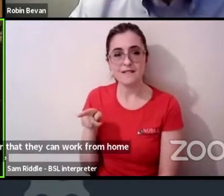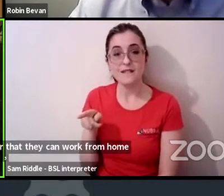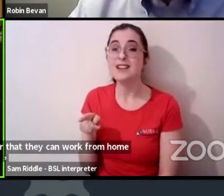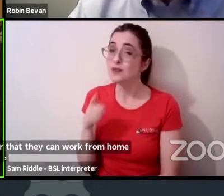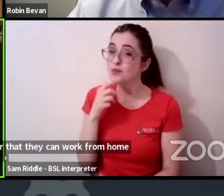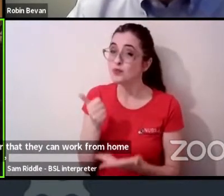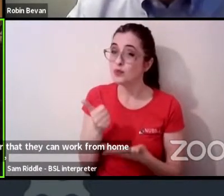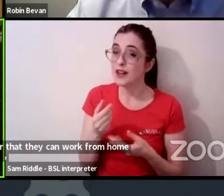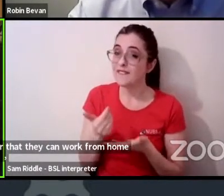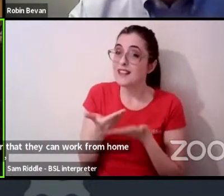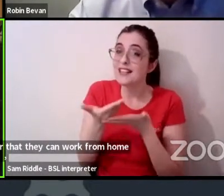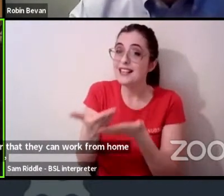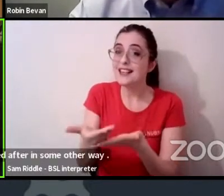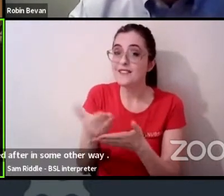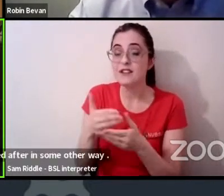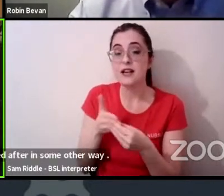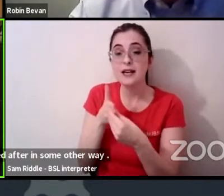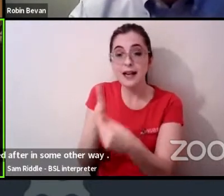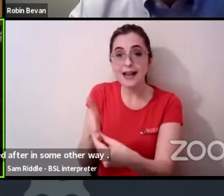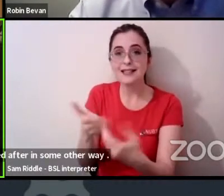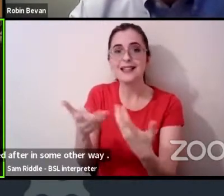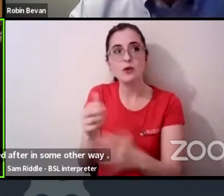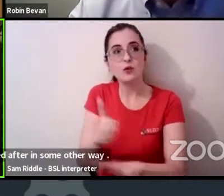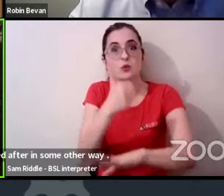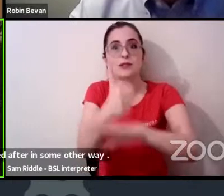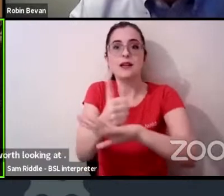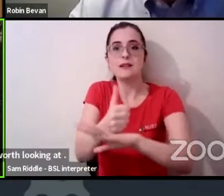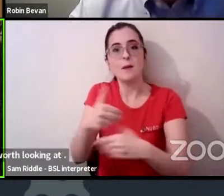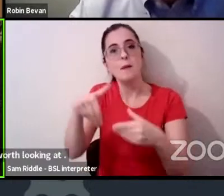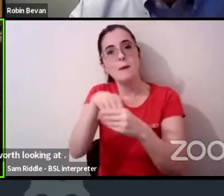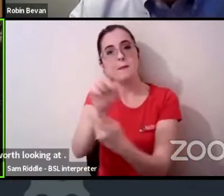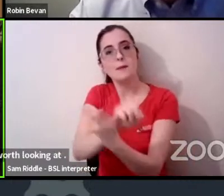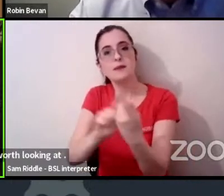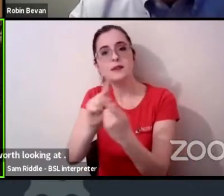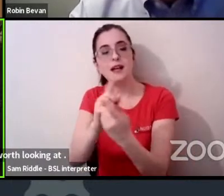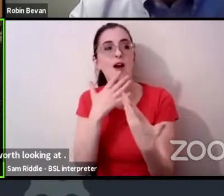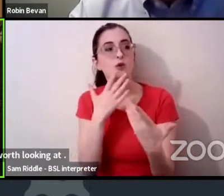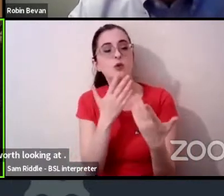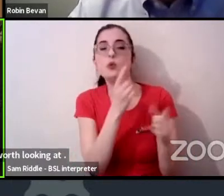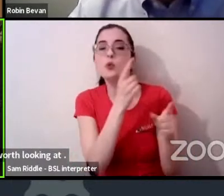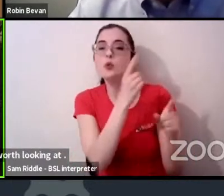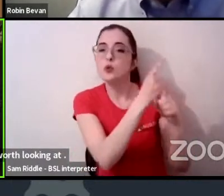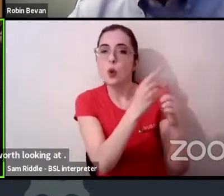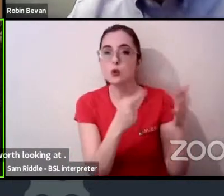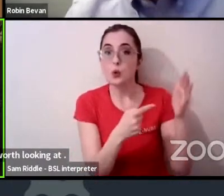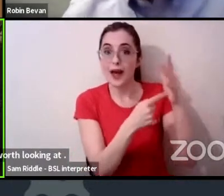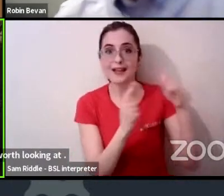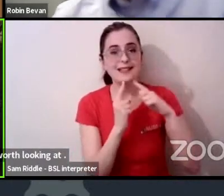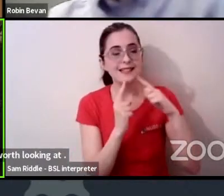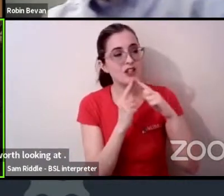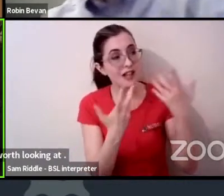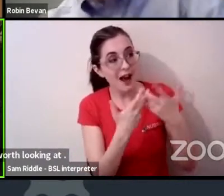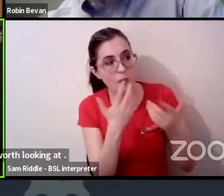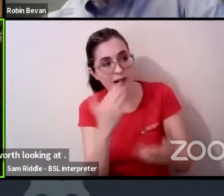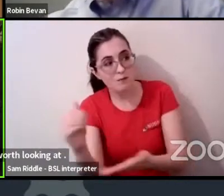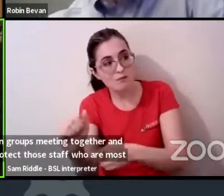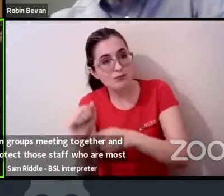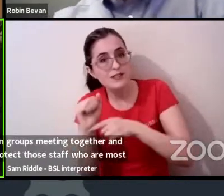to our reps about how to have the meetings with members and how to talk to head teachers about the greatest degree of protection that we can